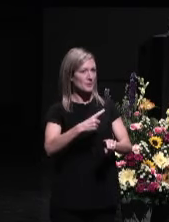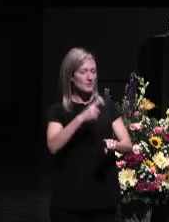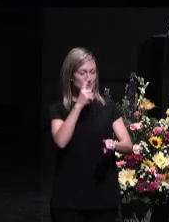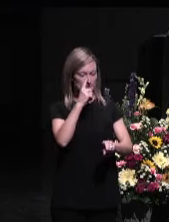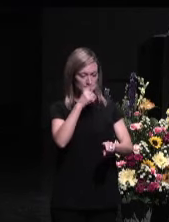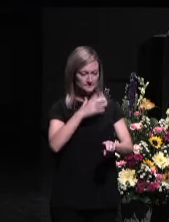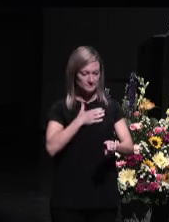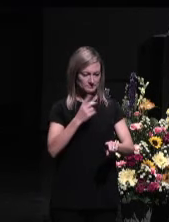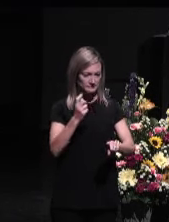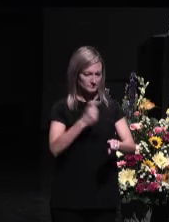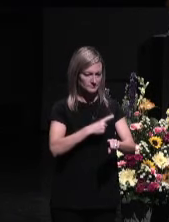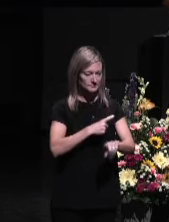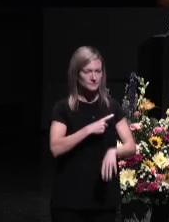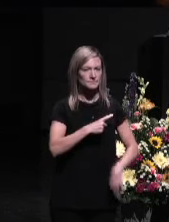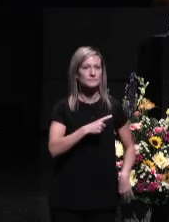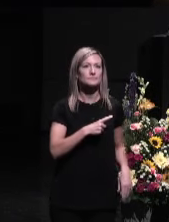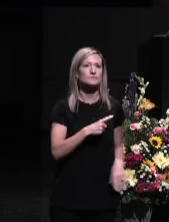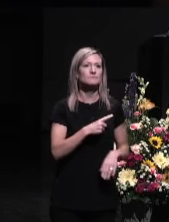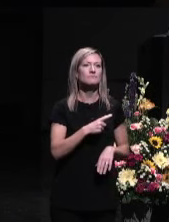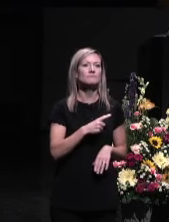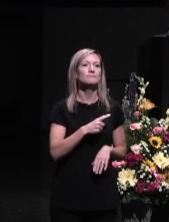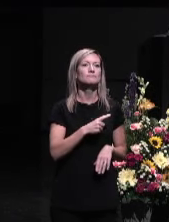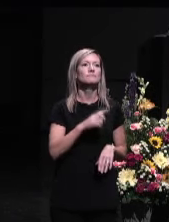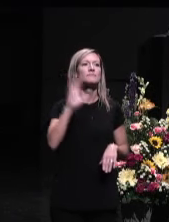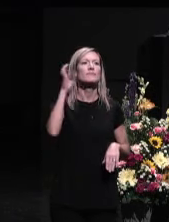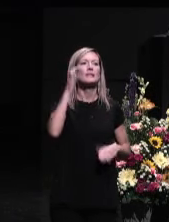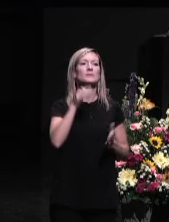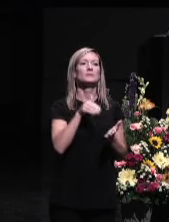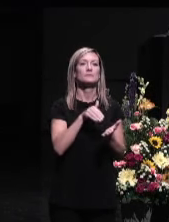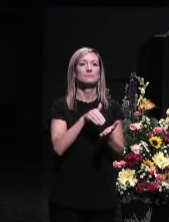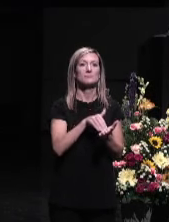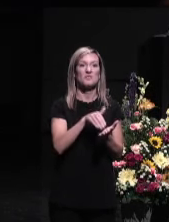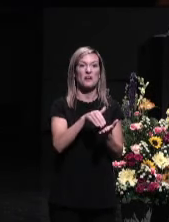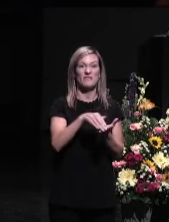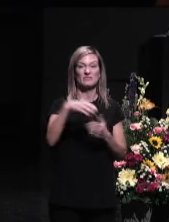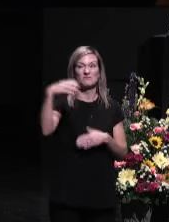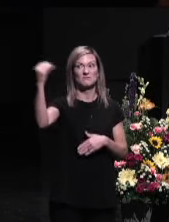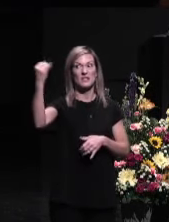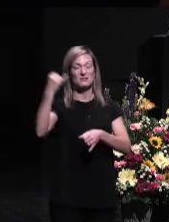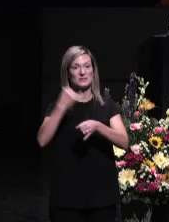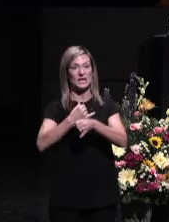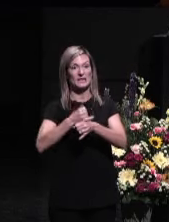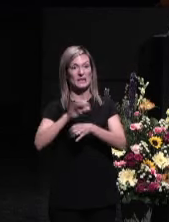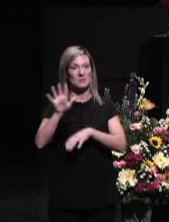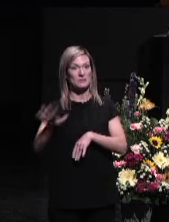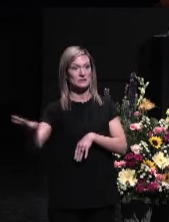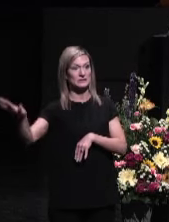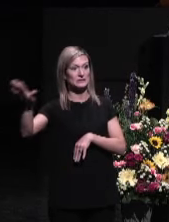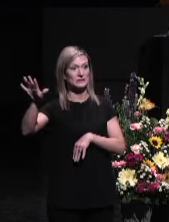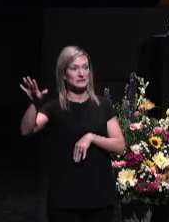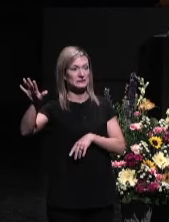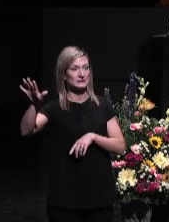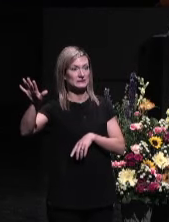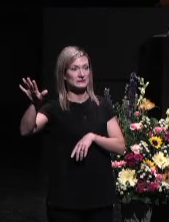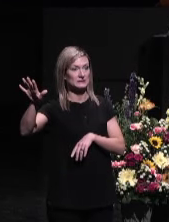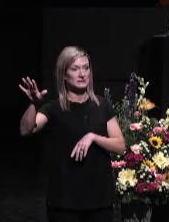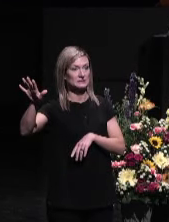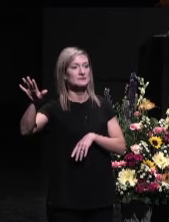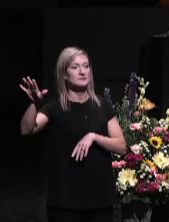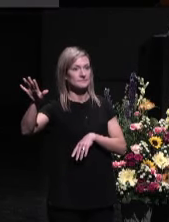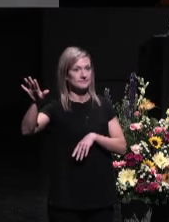the question that I have is, it seems oftentimes that outside of this campus, it is a distraction,